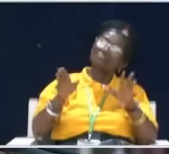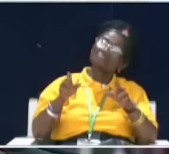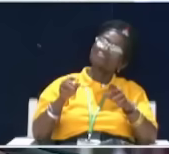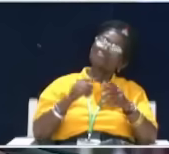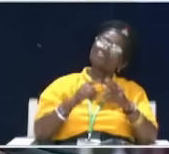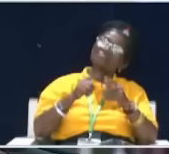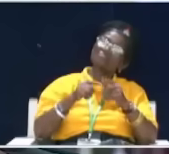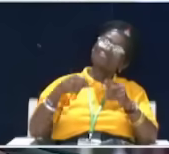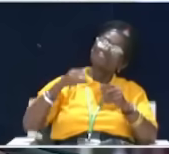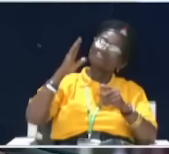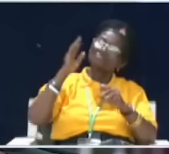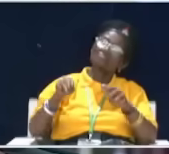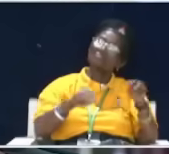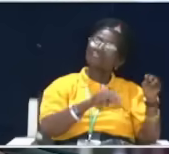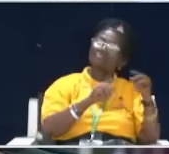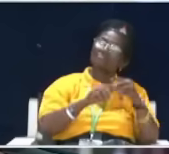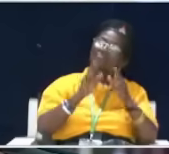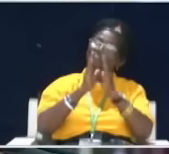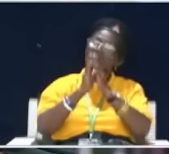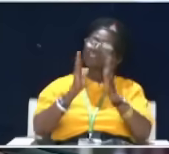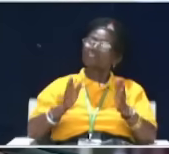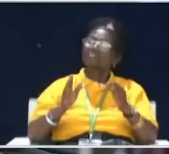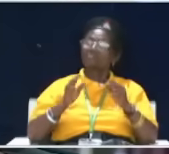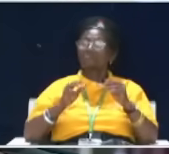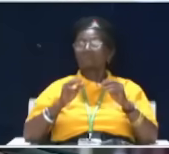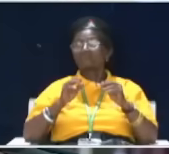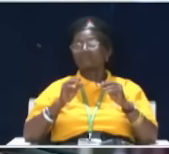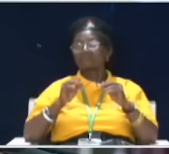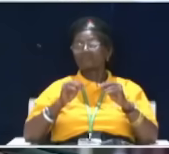When you are ready,